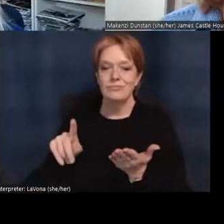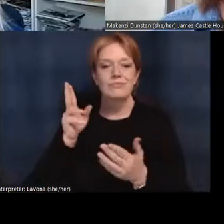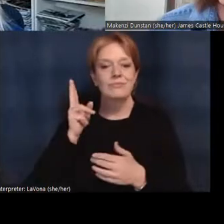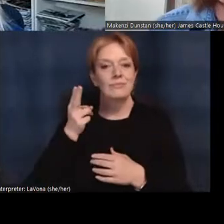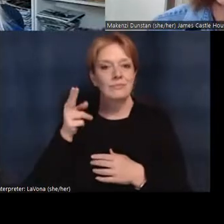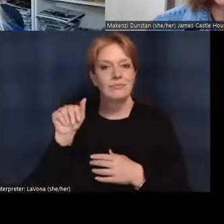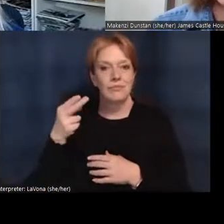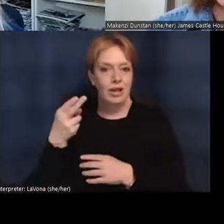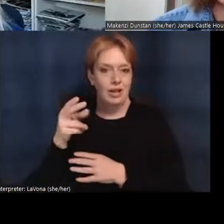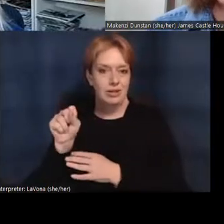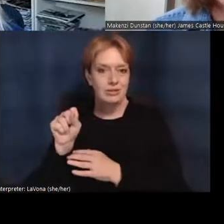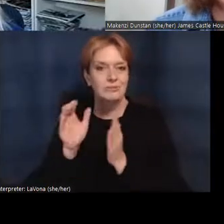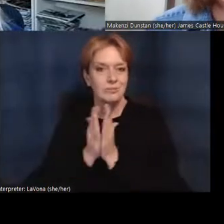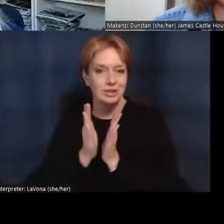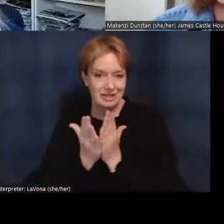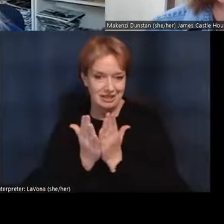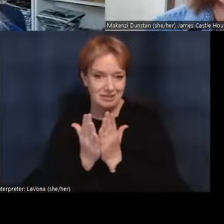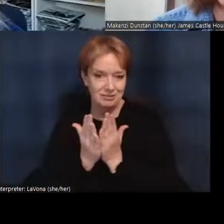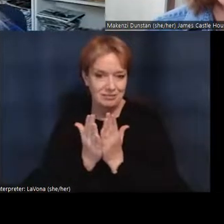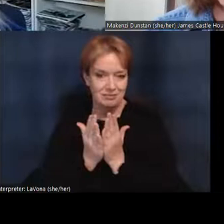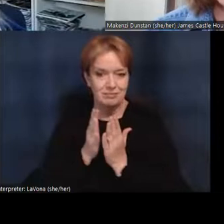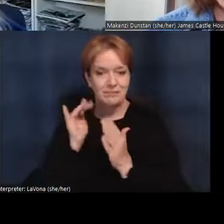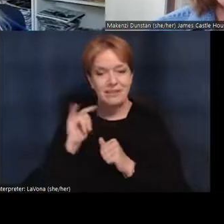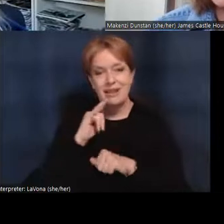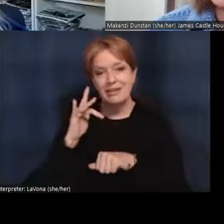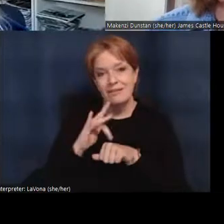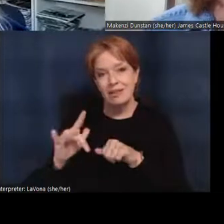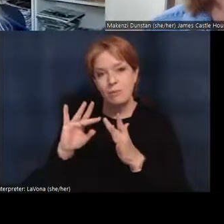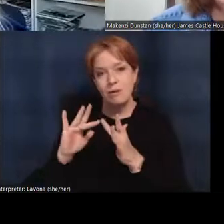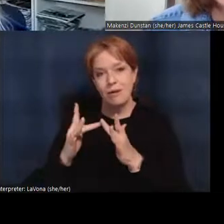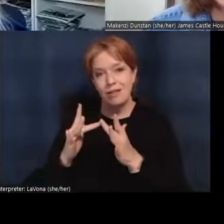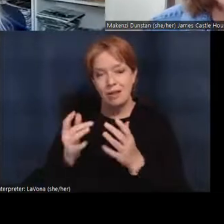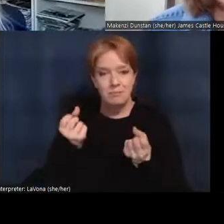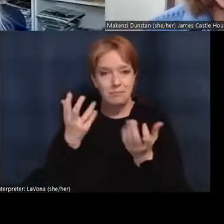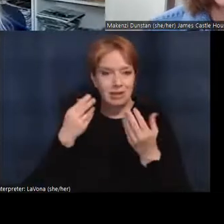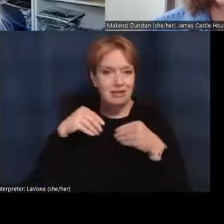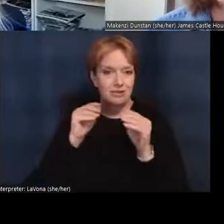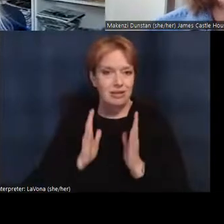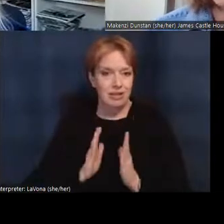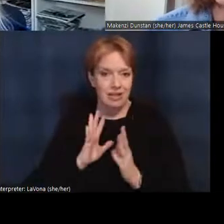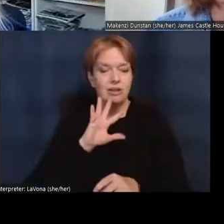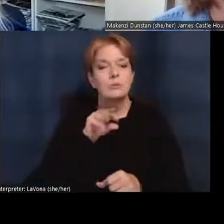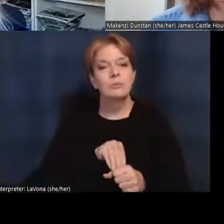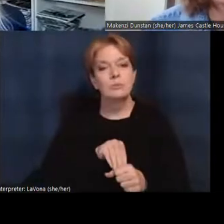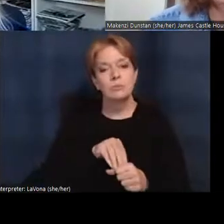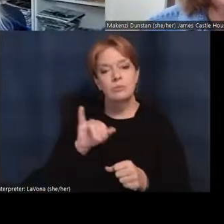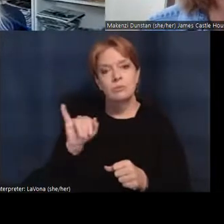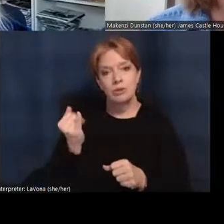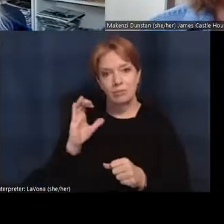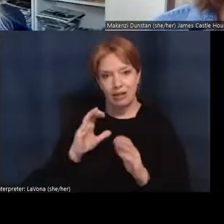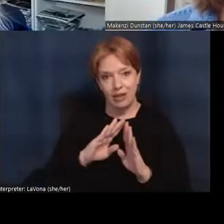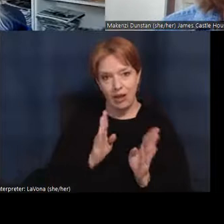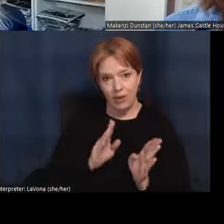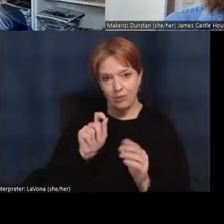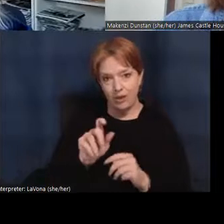and Studios Guidebook, which is available online at many retailers, including